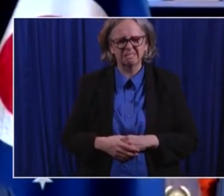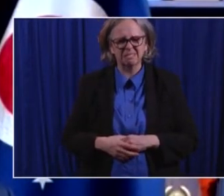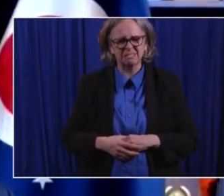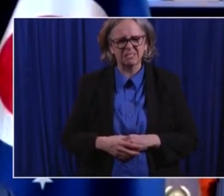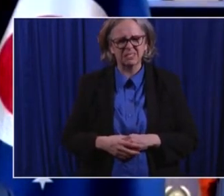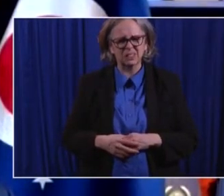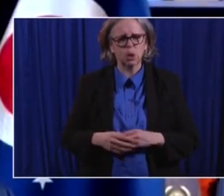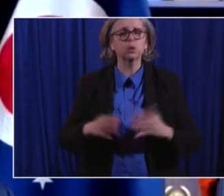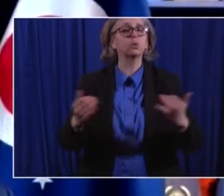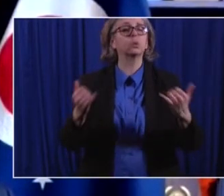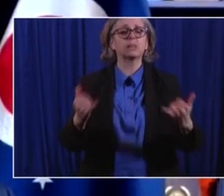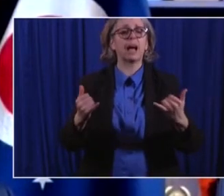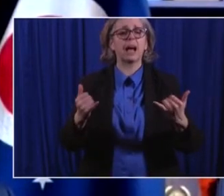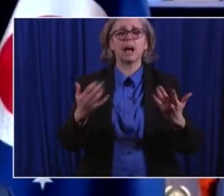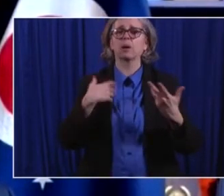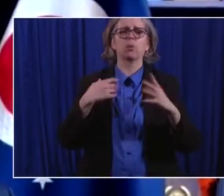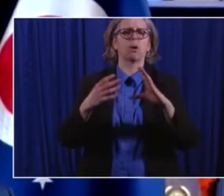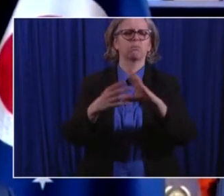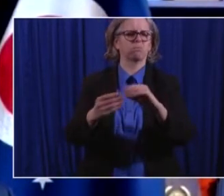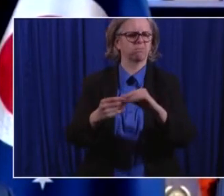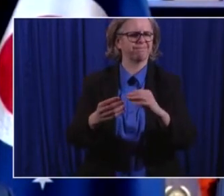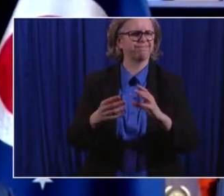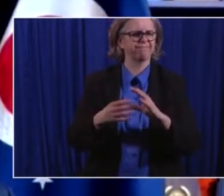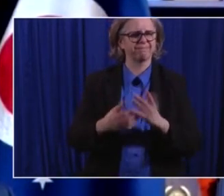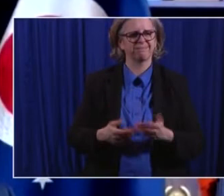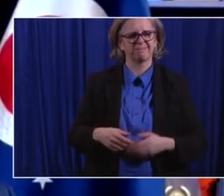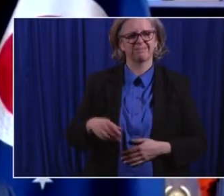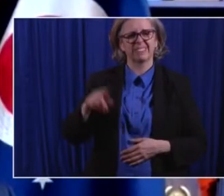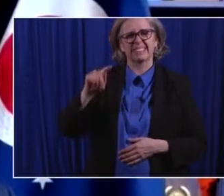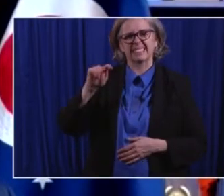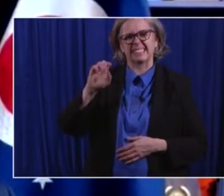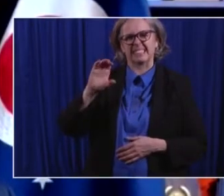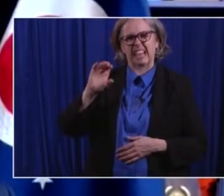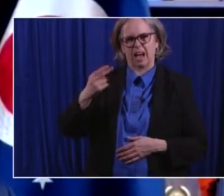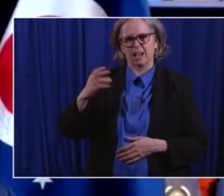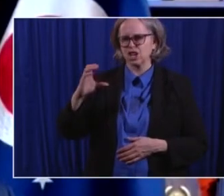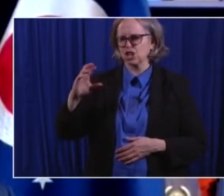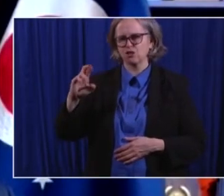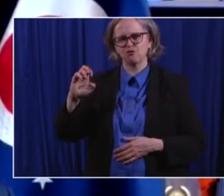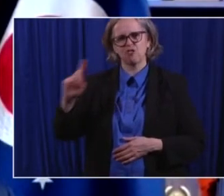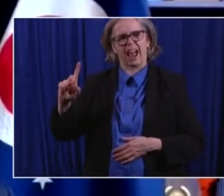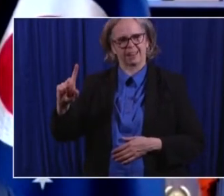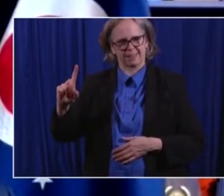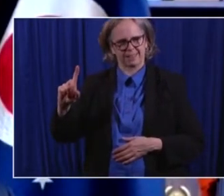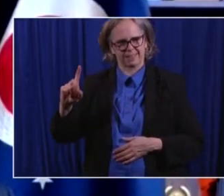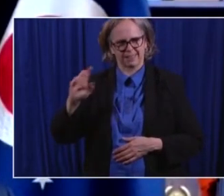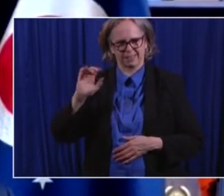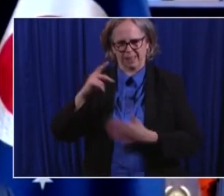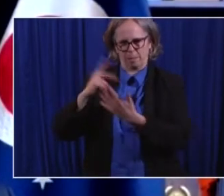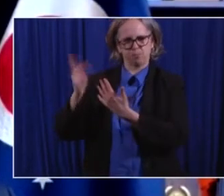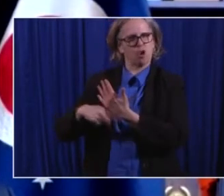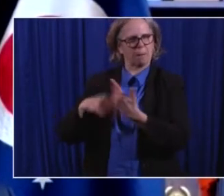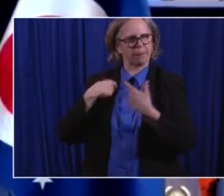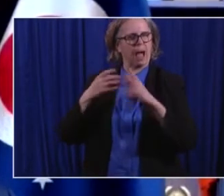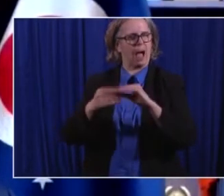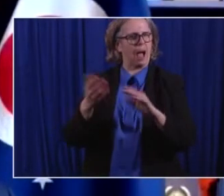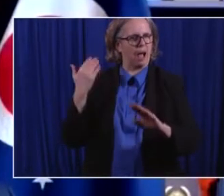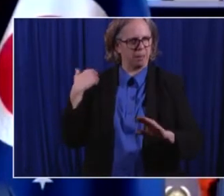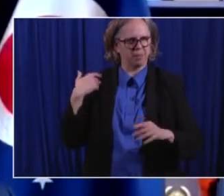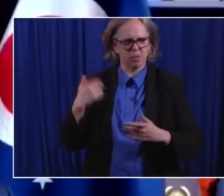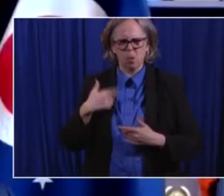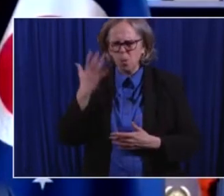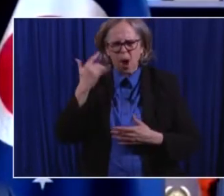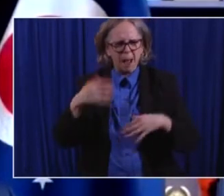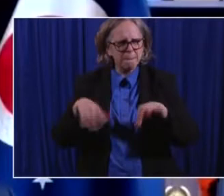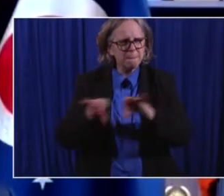talk about, which is our Tech Cred program. And the reason I'm going to talk about it is because the staff tells me every time I do, we get an